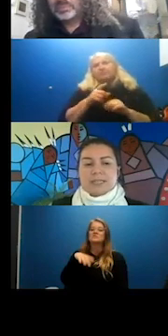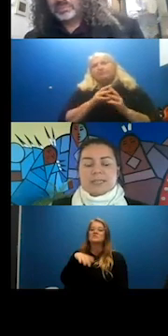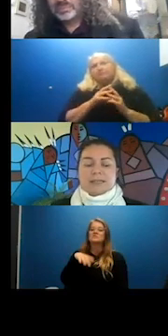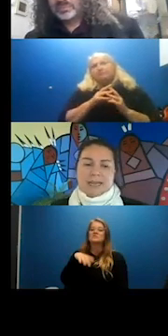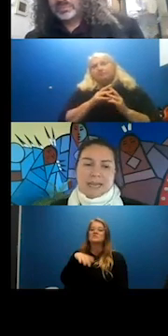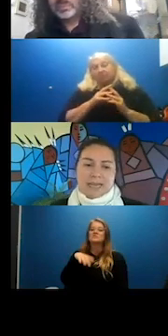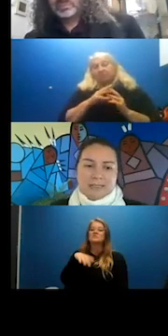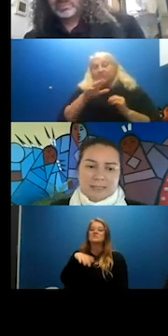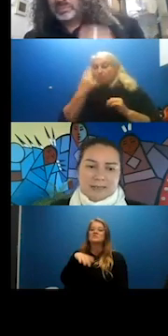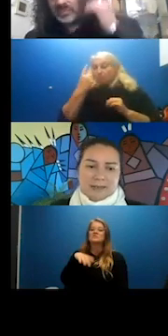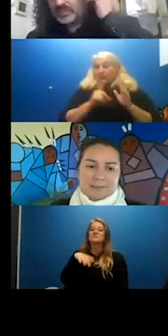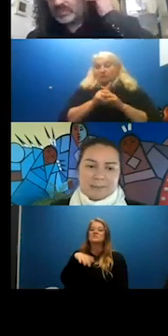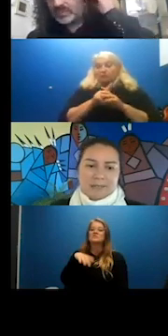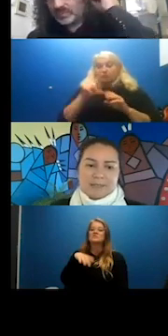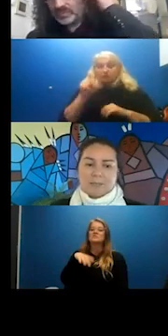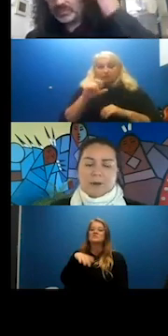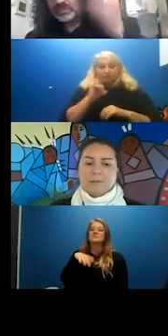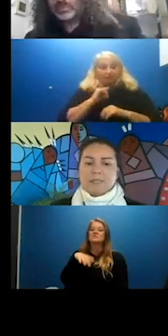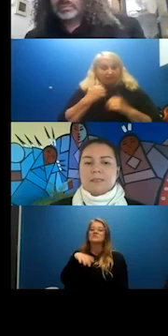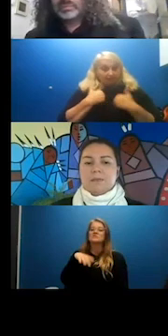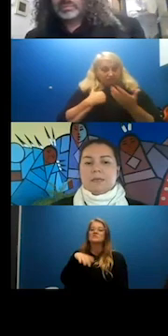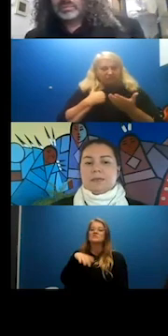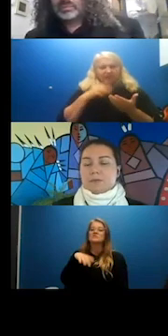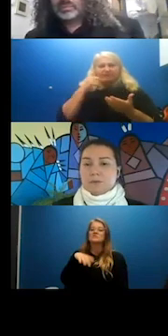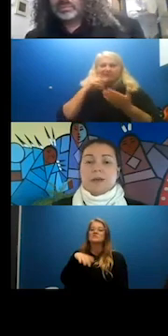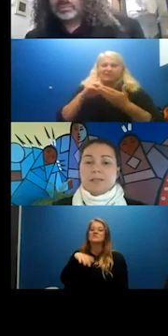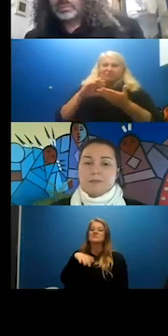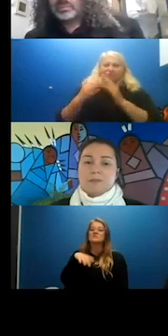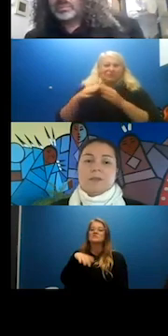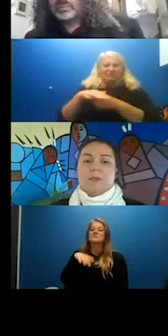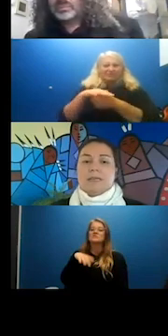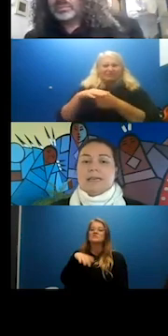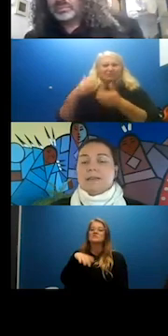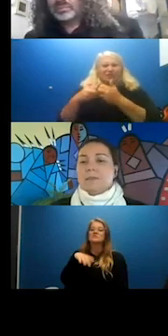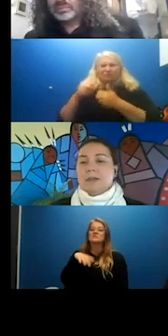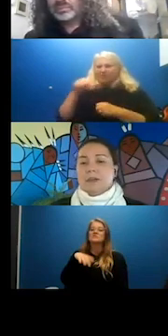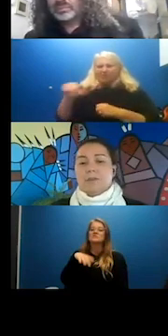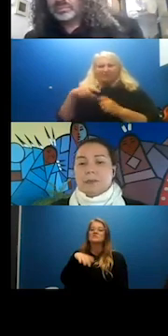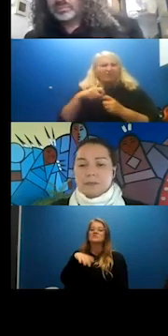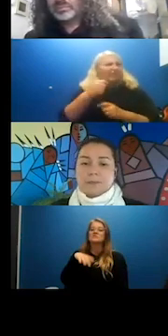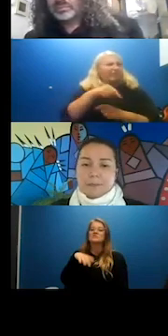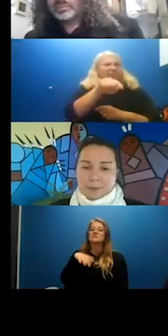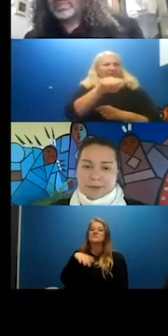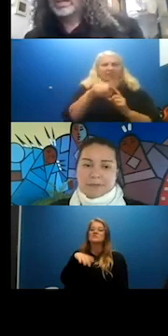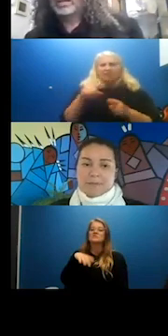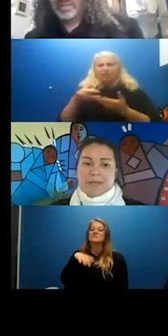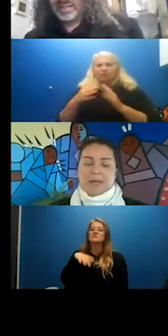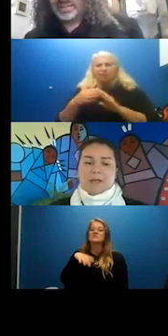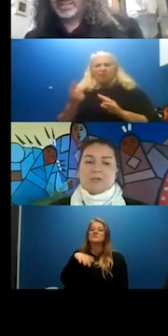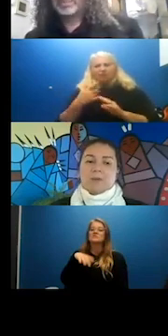questions that I had is problems in the community not coming from the community, yet the community often bears the burden of